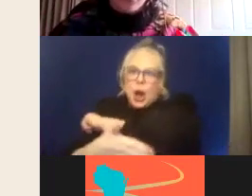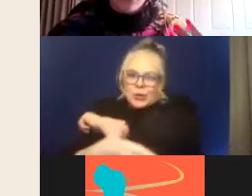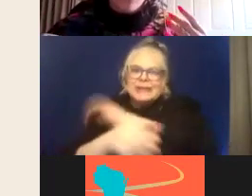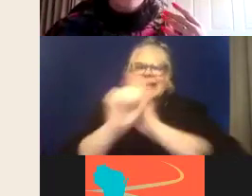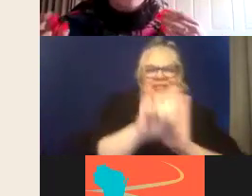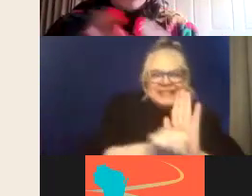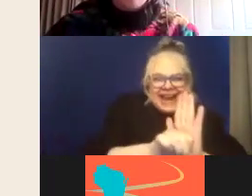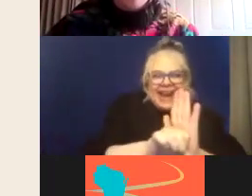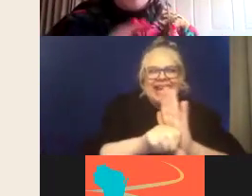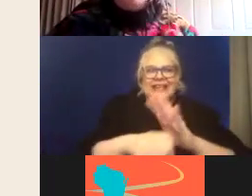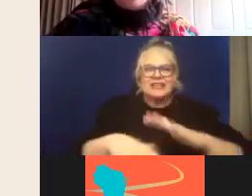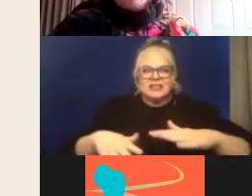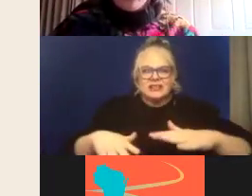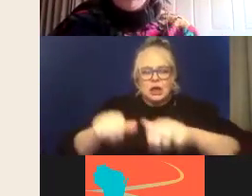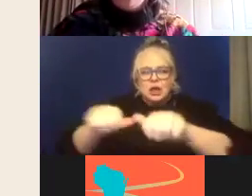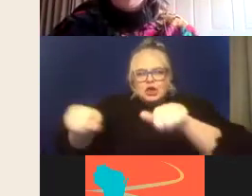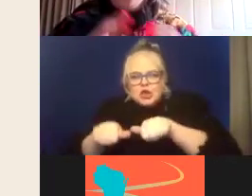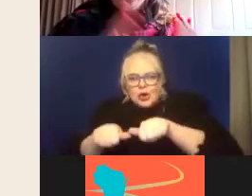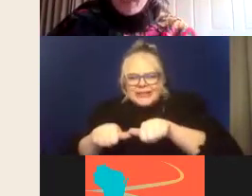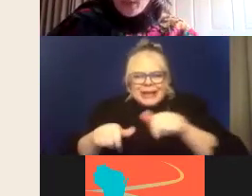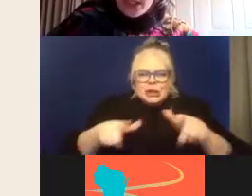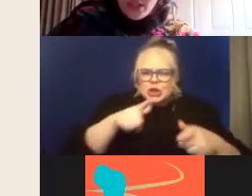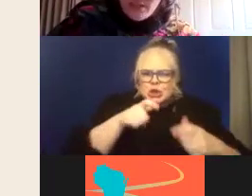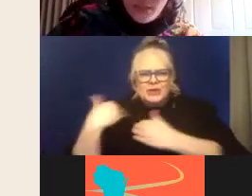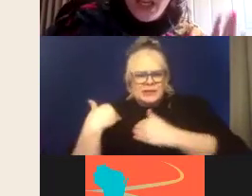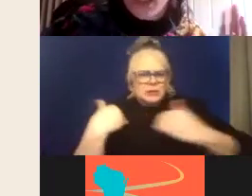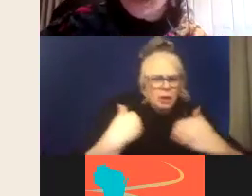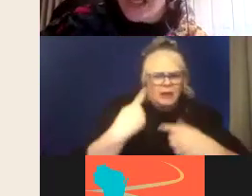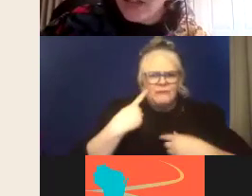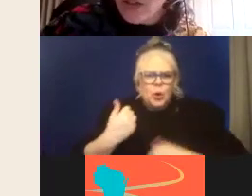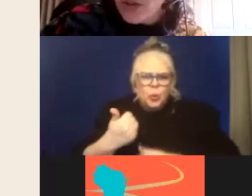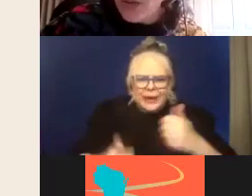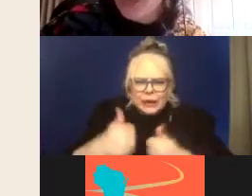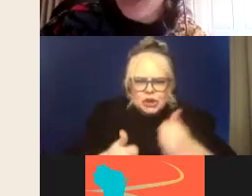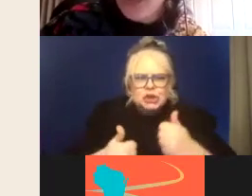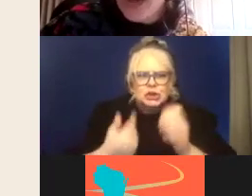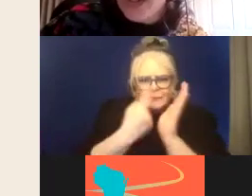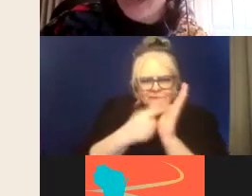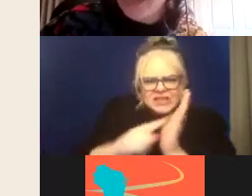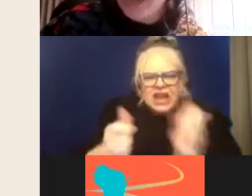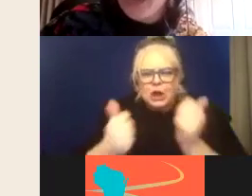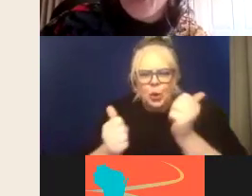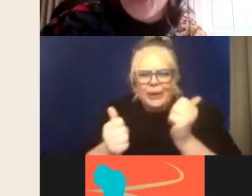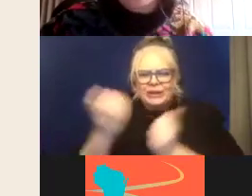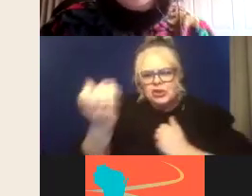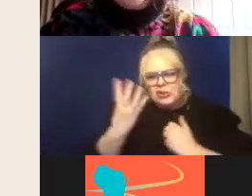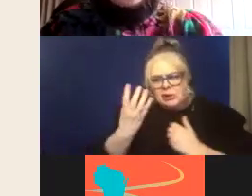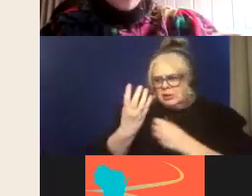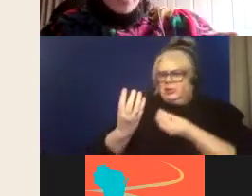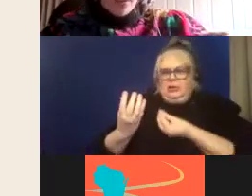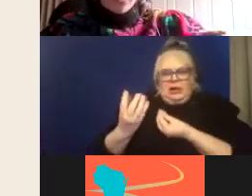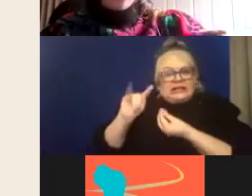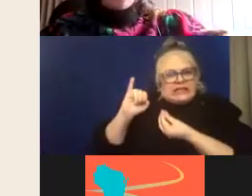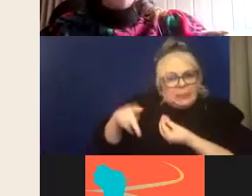make sure that tips reach the right place. So when a tip is received, it's sent to the appropriate state's